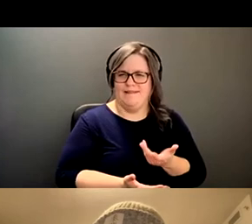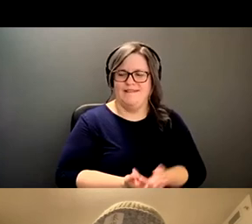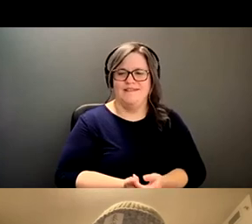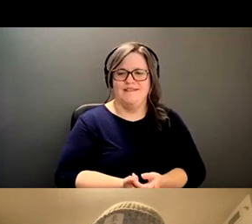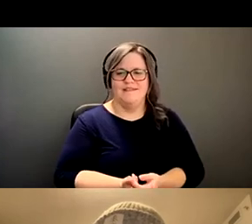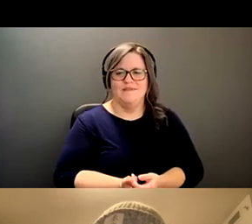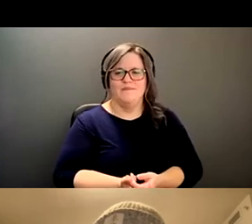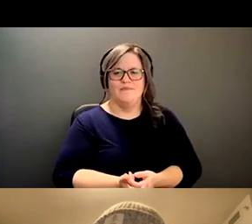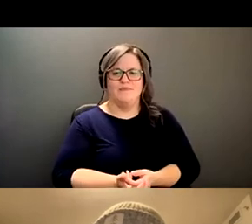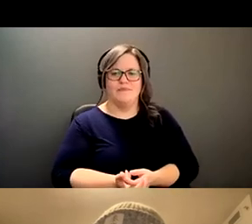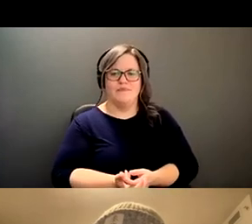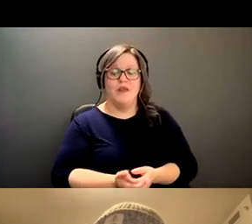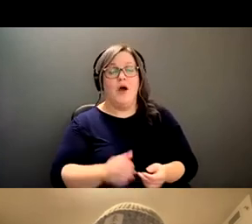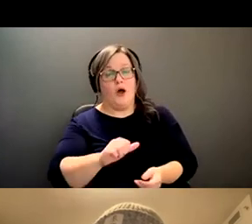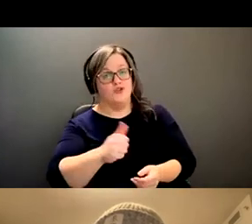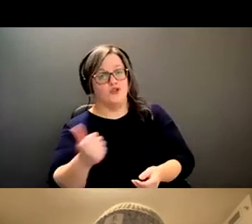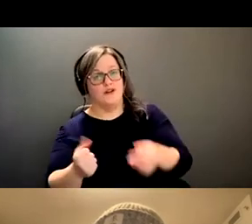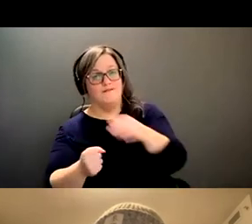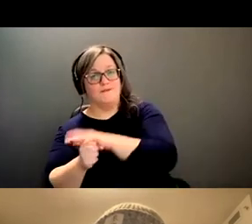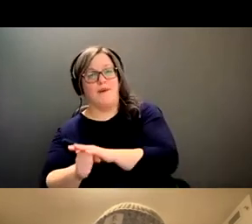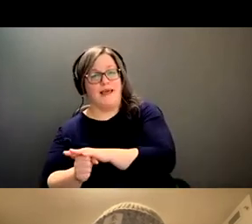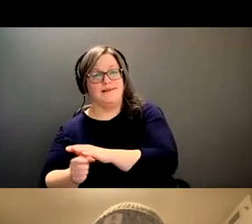in the alternative? I guess,